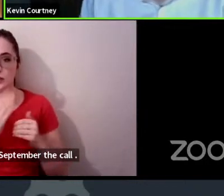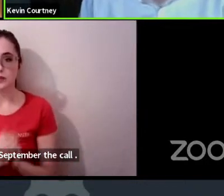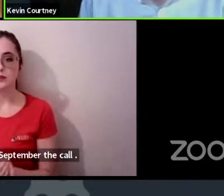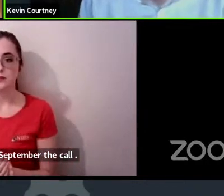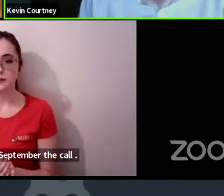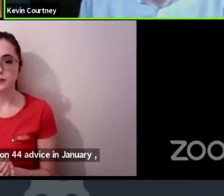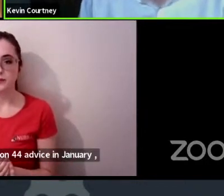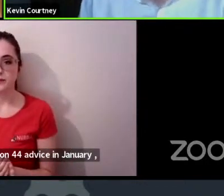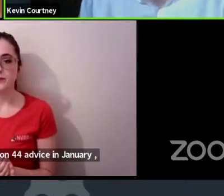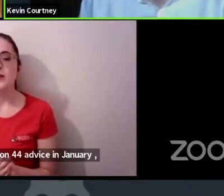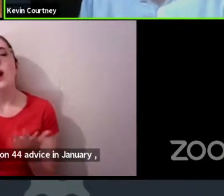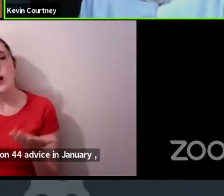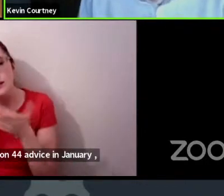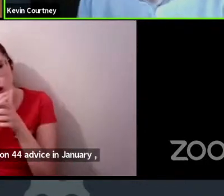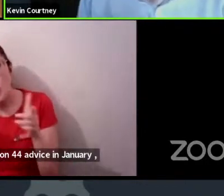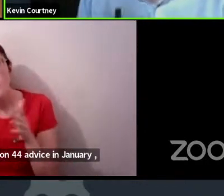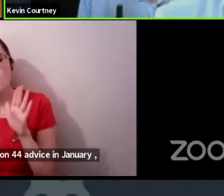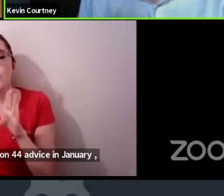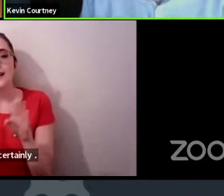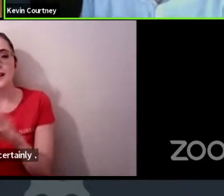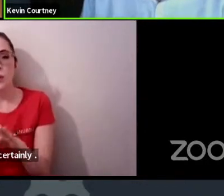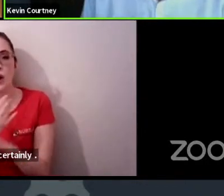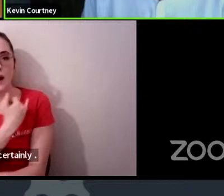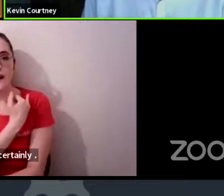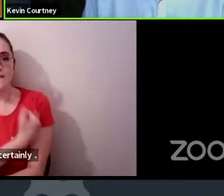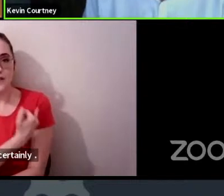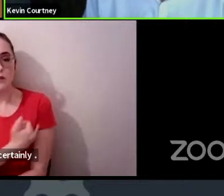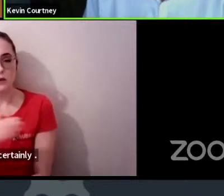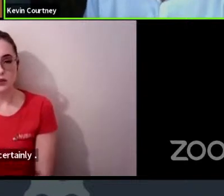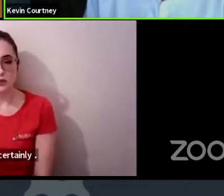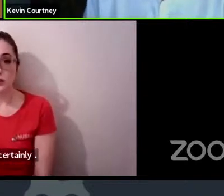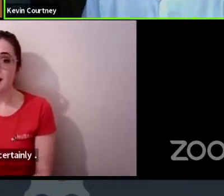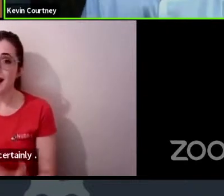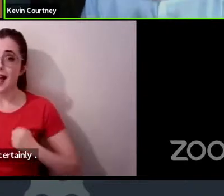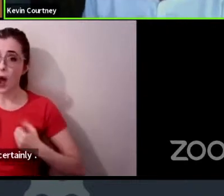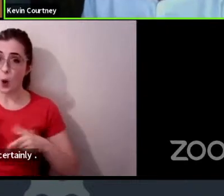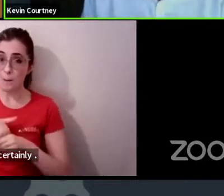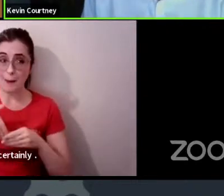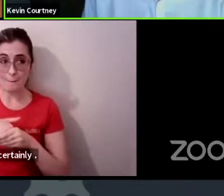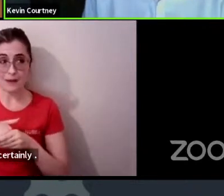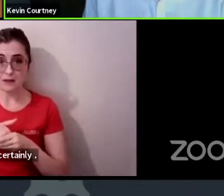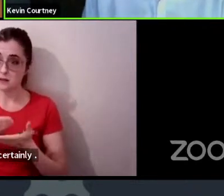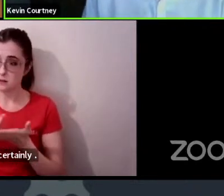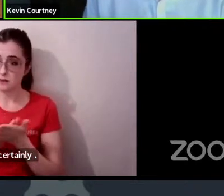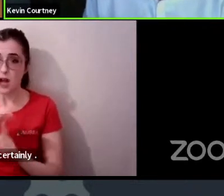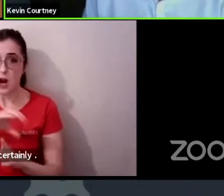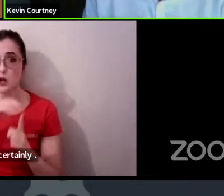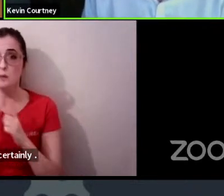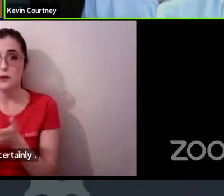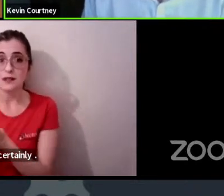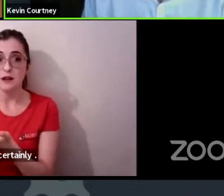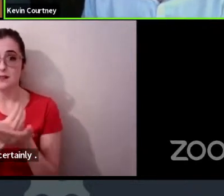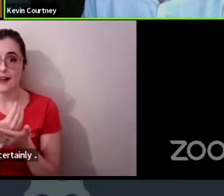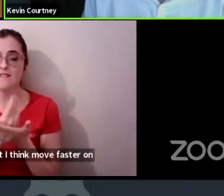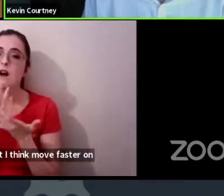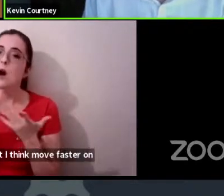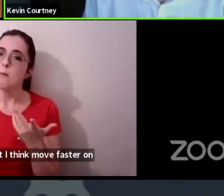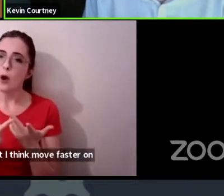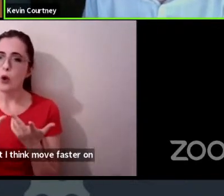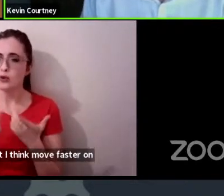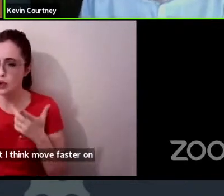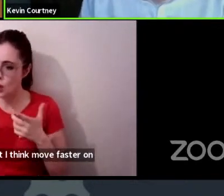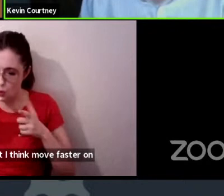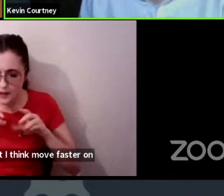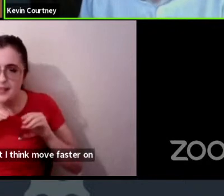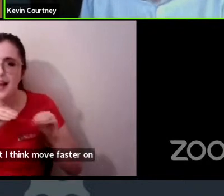apart from key worker and vulnerable. And our members have kept communities safer and kept the NHS going by educating key worker and vulnerable